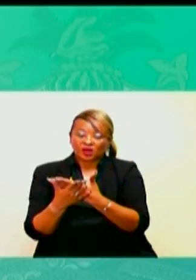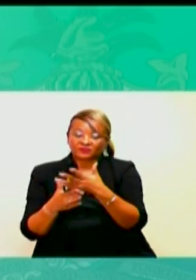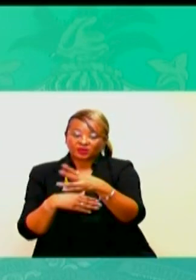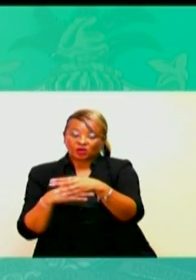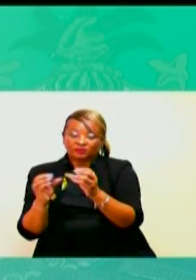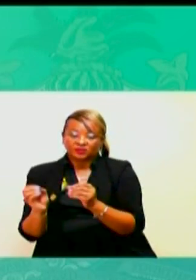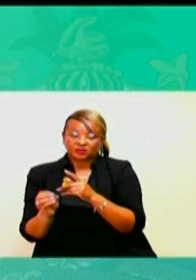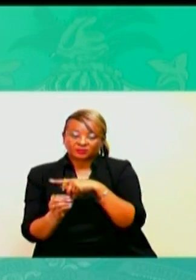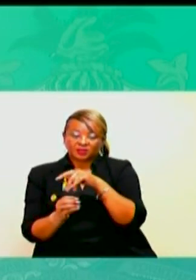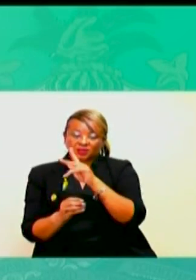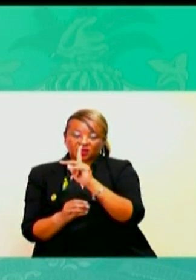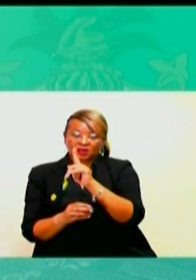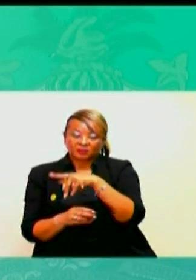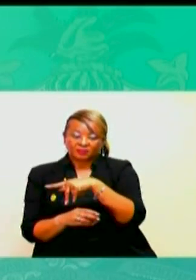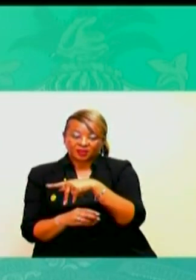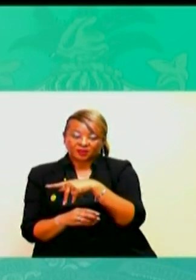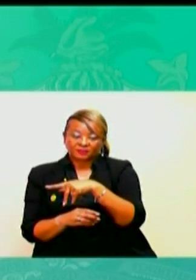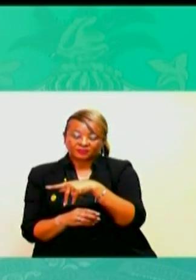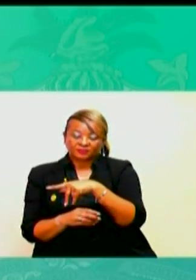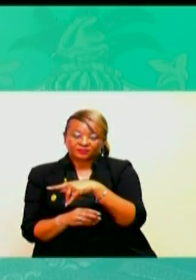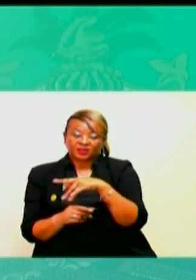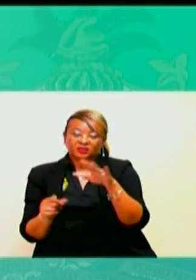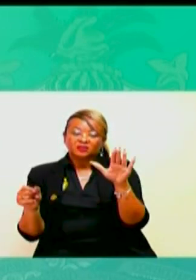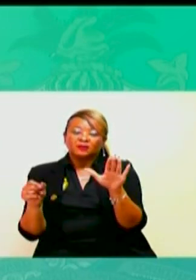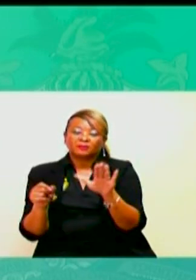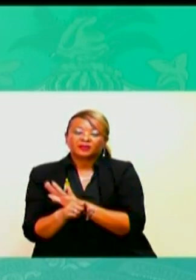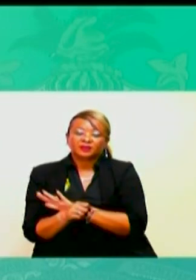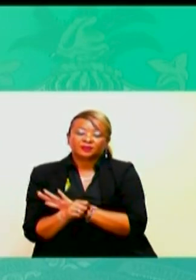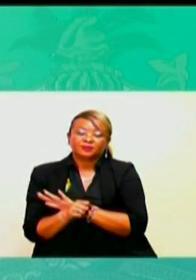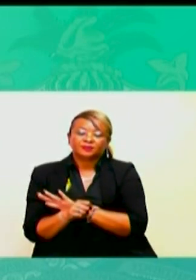the Progressive Liberal Party government has